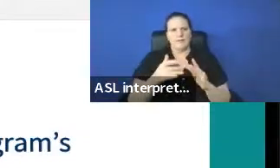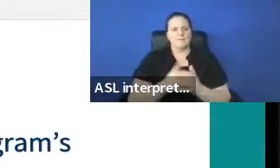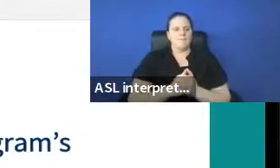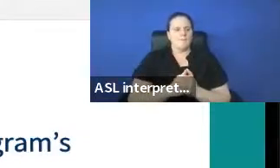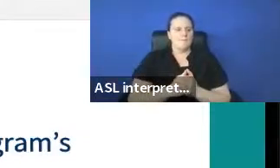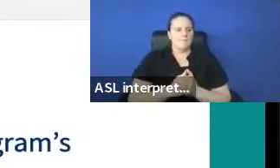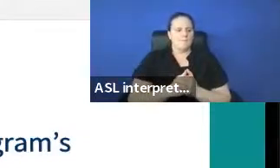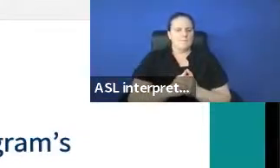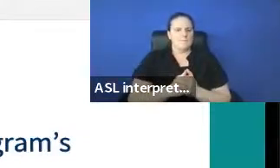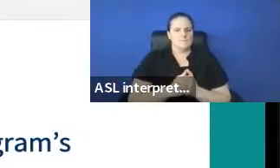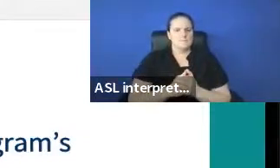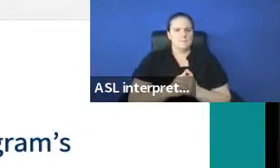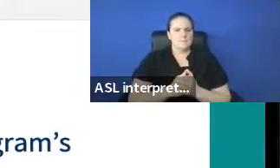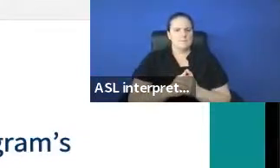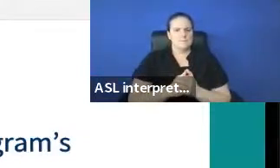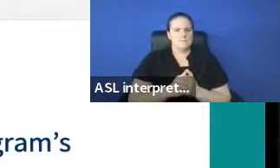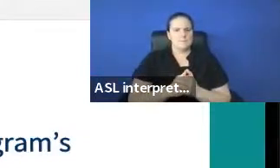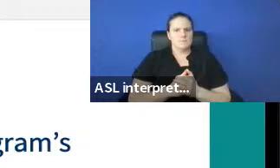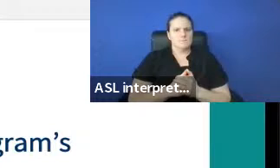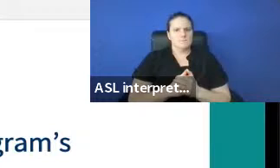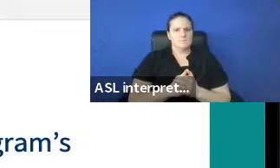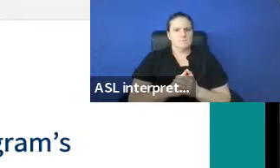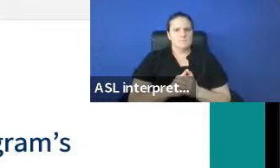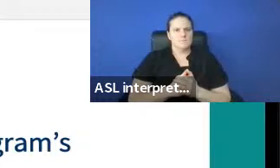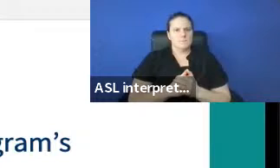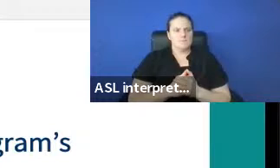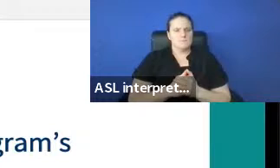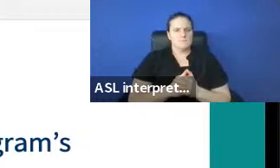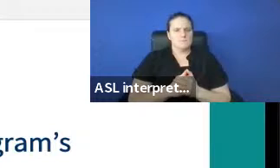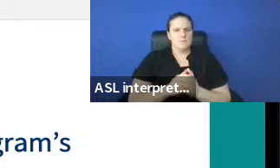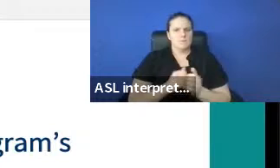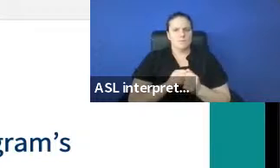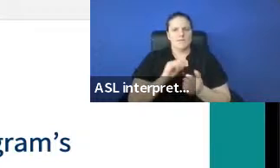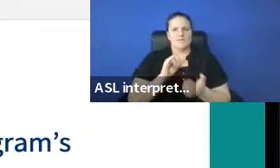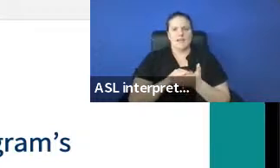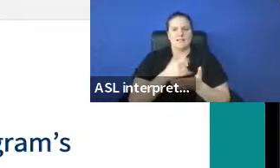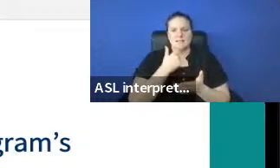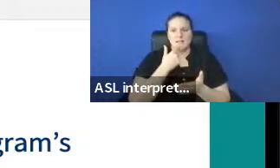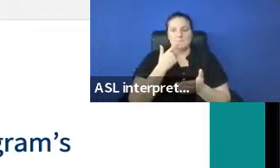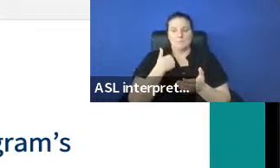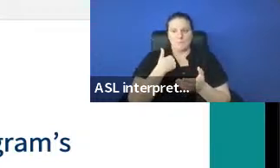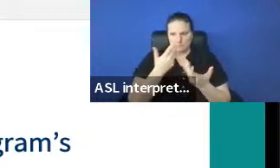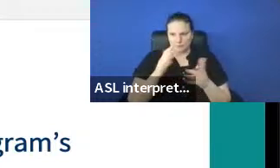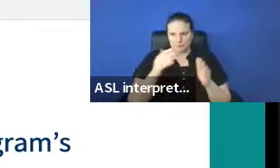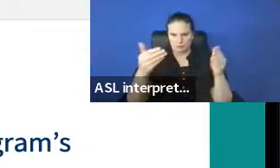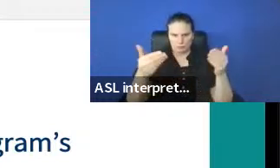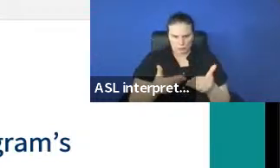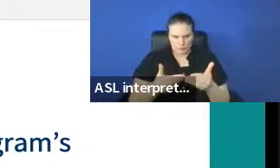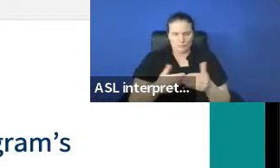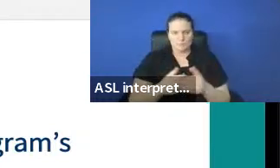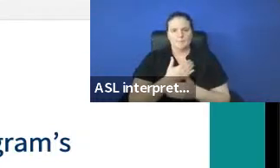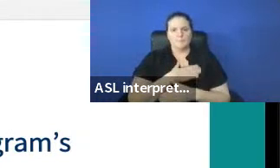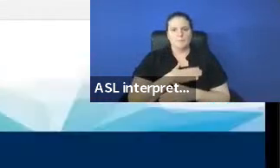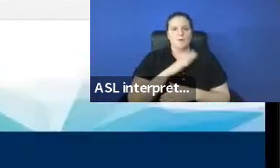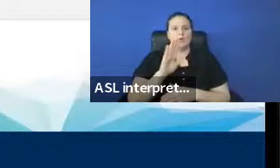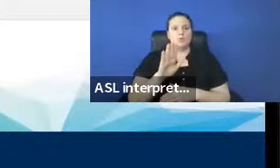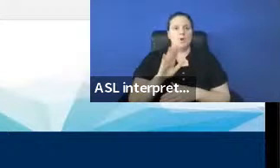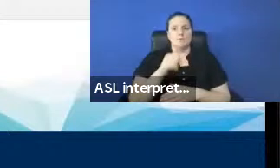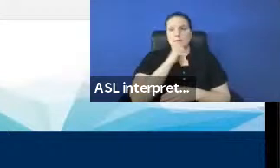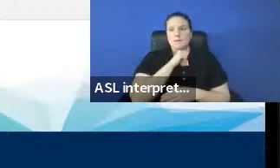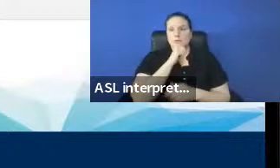interstatebridge.org/advisory-groups. So with that said, we've gone through the introduction, and I appreciate your patience with